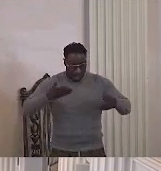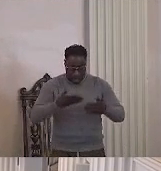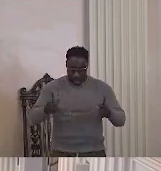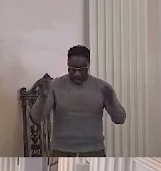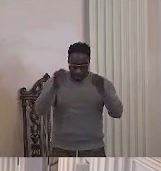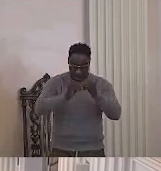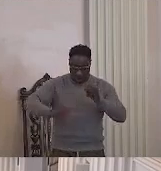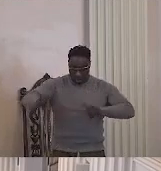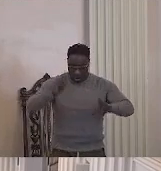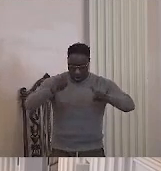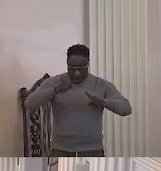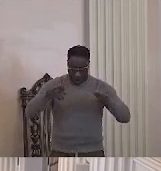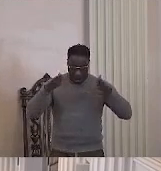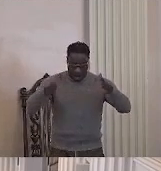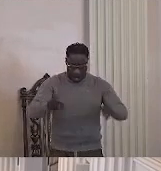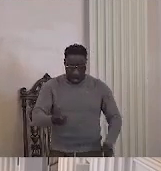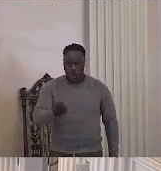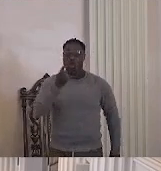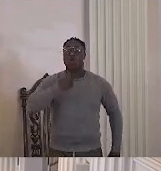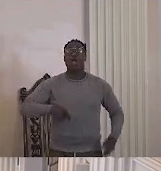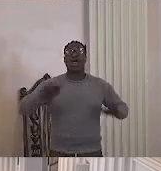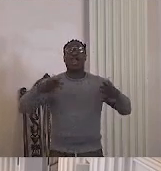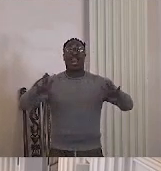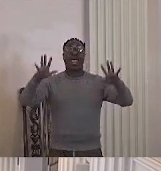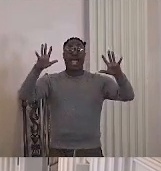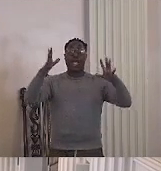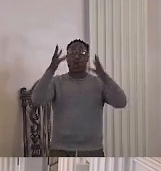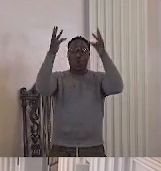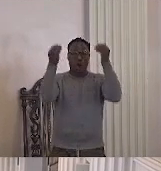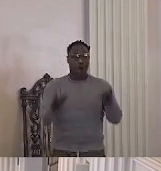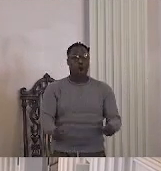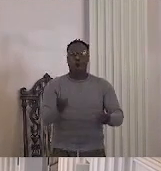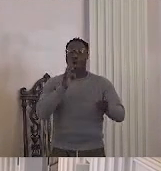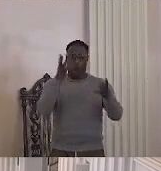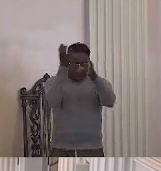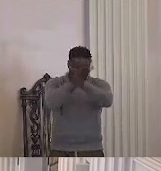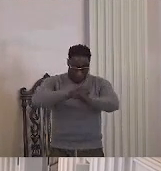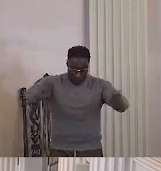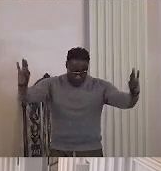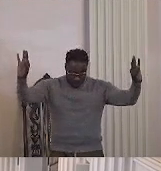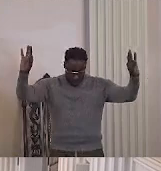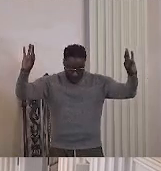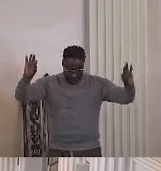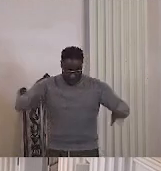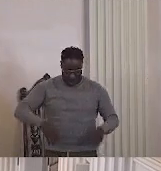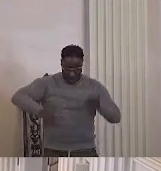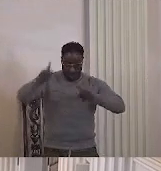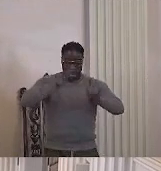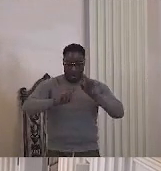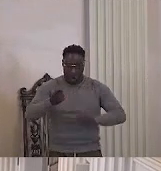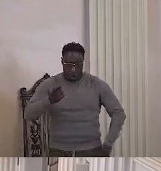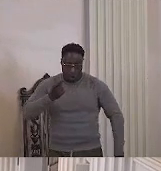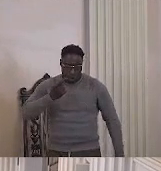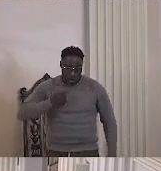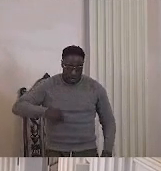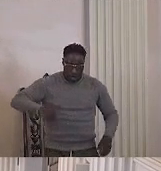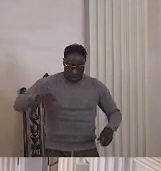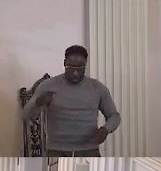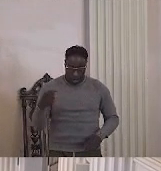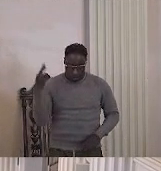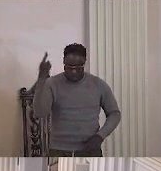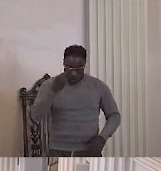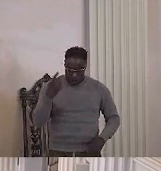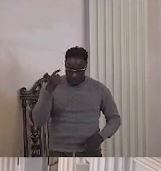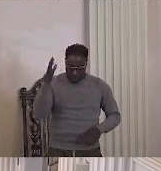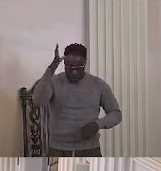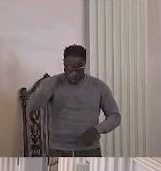There's some people down the way that's thirsty, so let the liquid spirit free. The people are thirsty, cause a man's